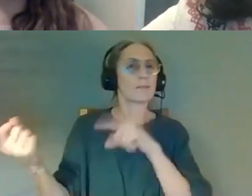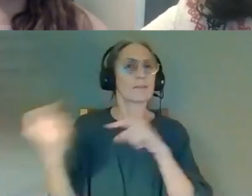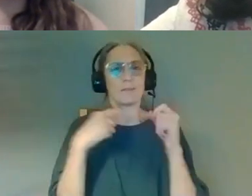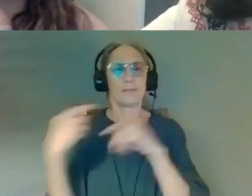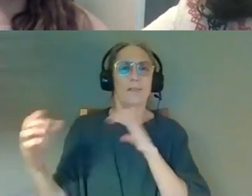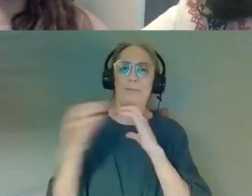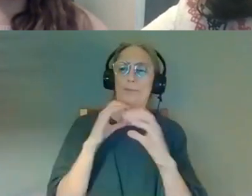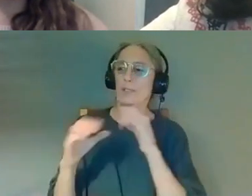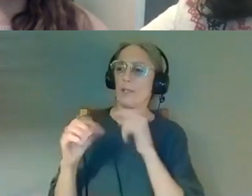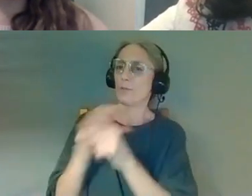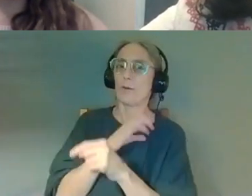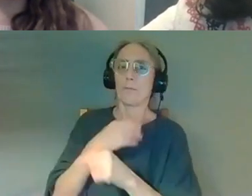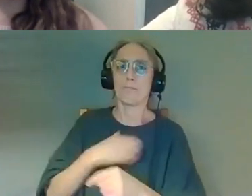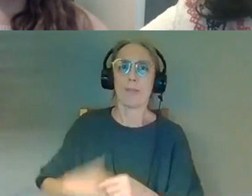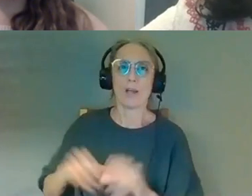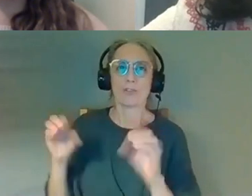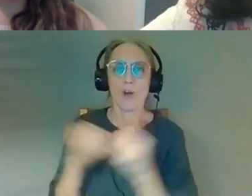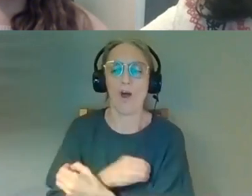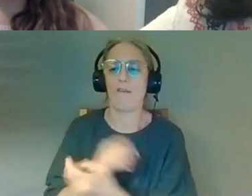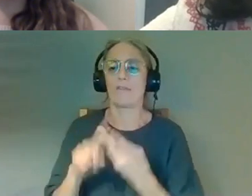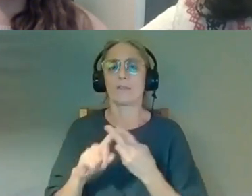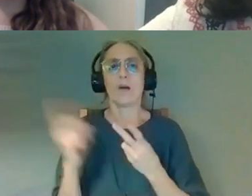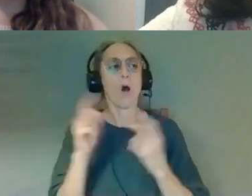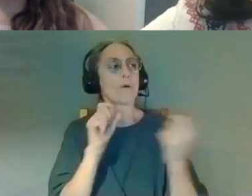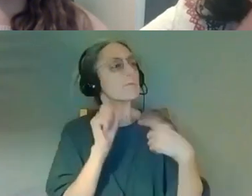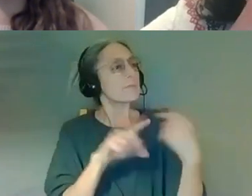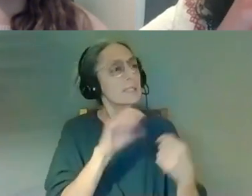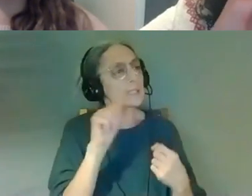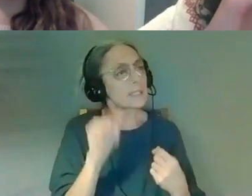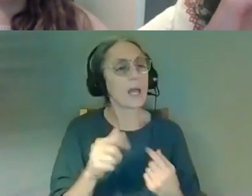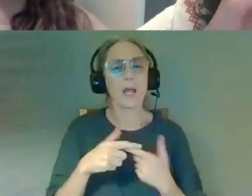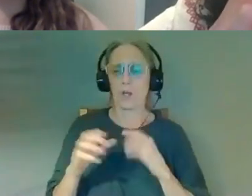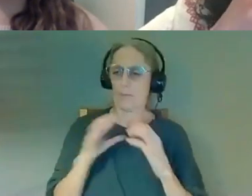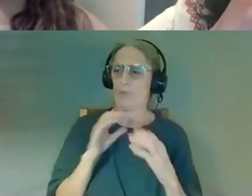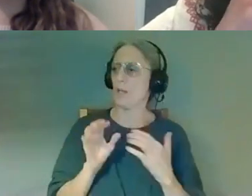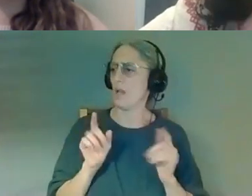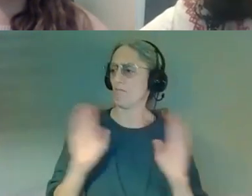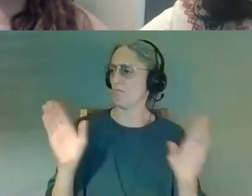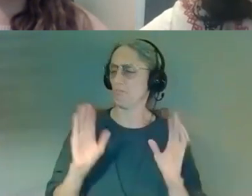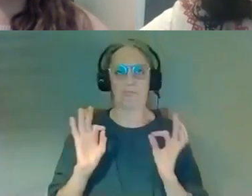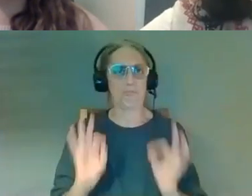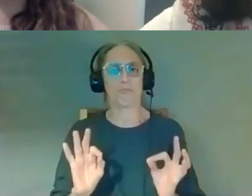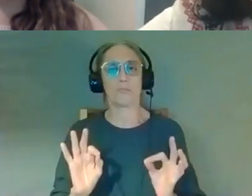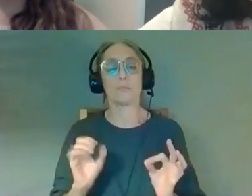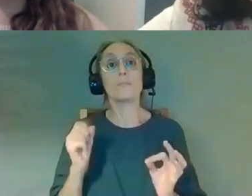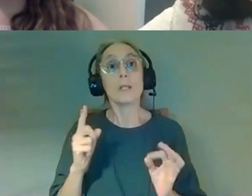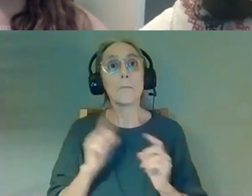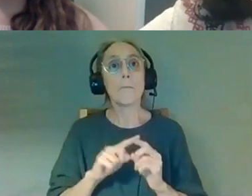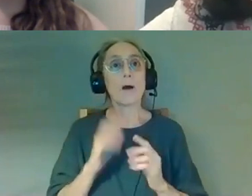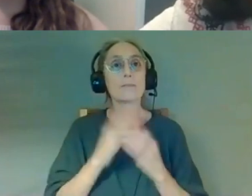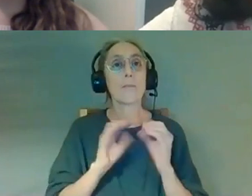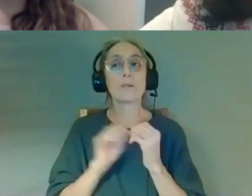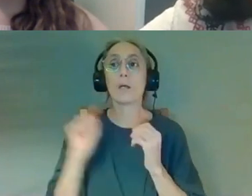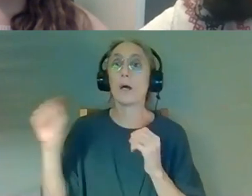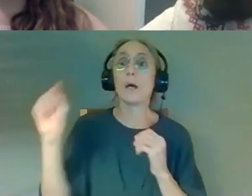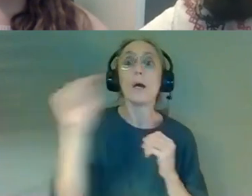mayor's office and CTA, but sometimes it's just getting all of these different entities to really talk to each other. They talk